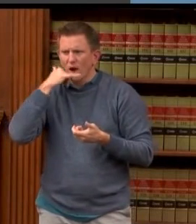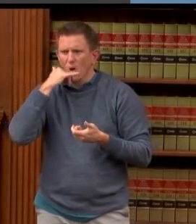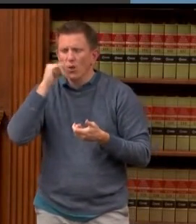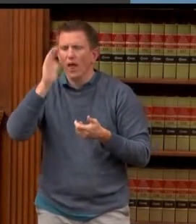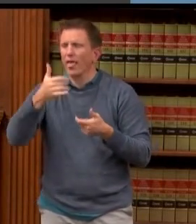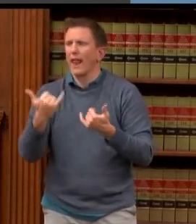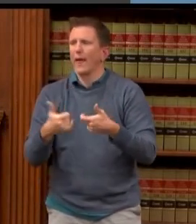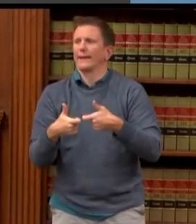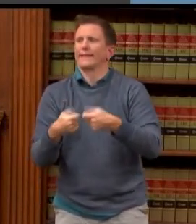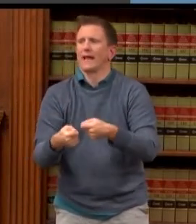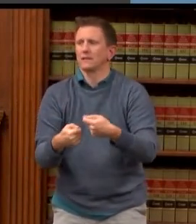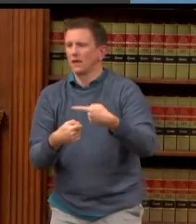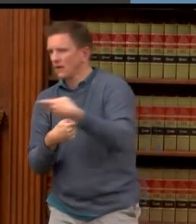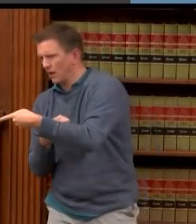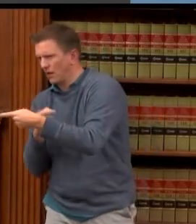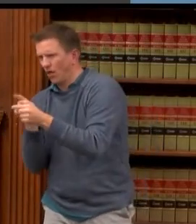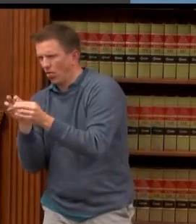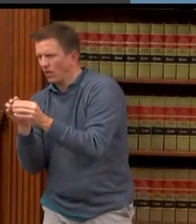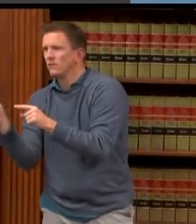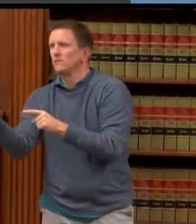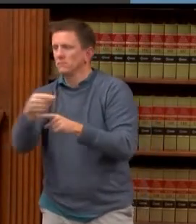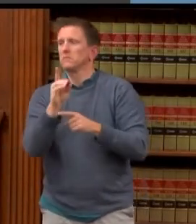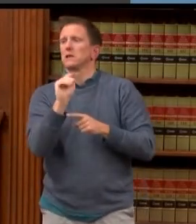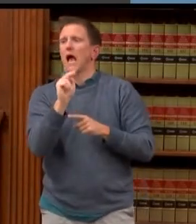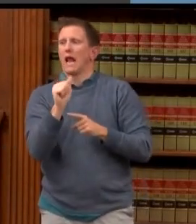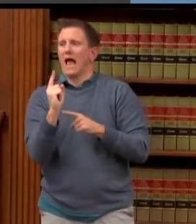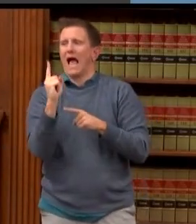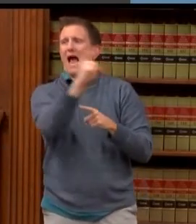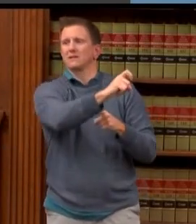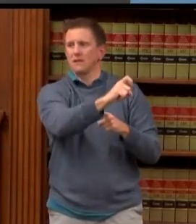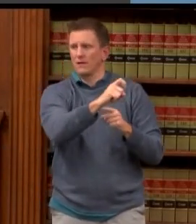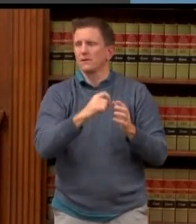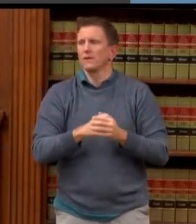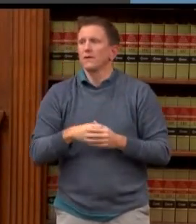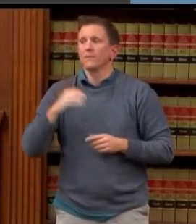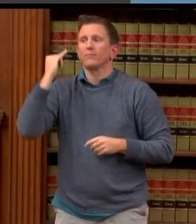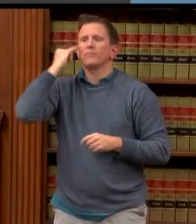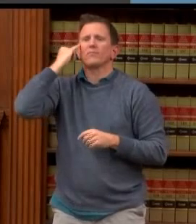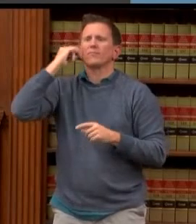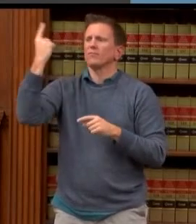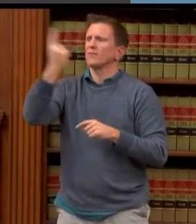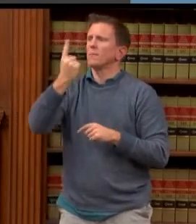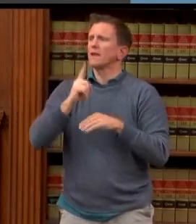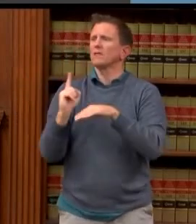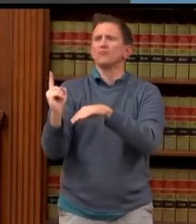penalties attached to being out and about after 10?